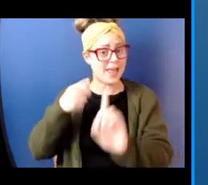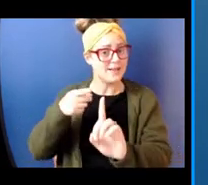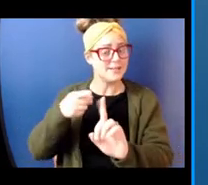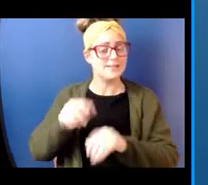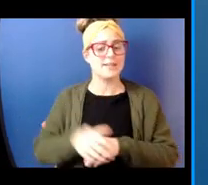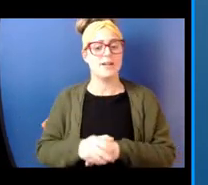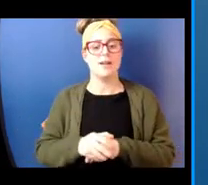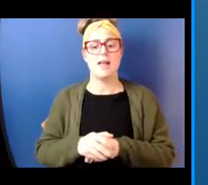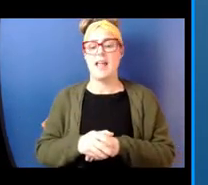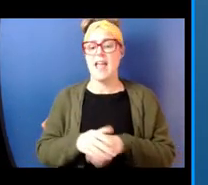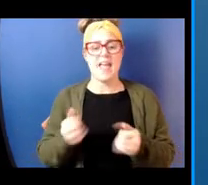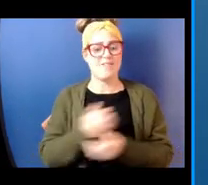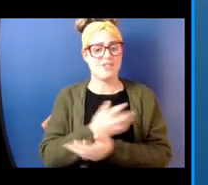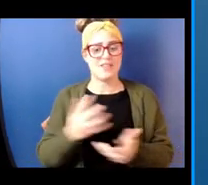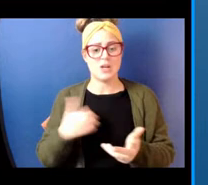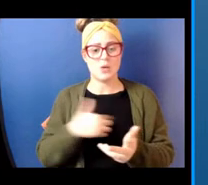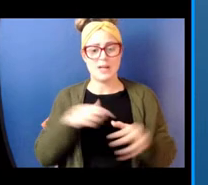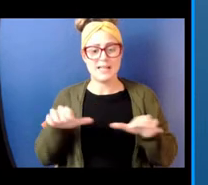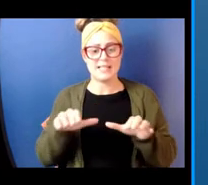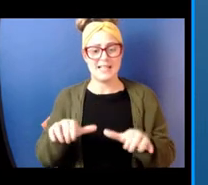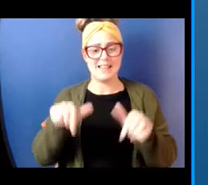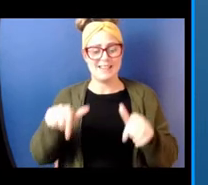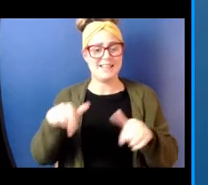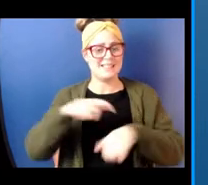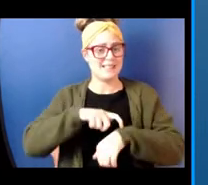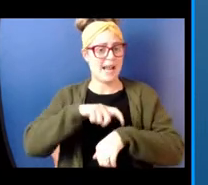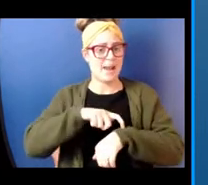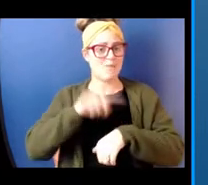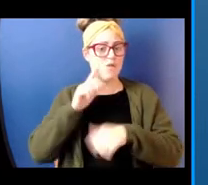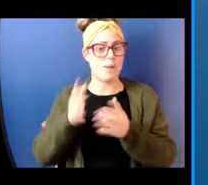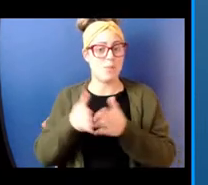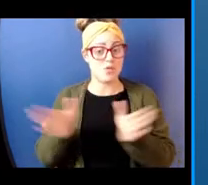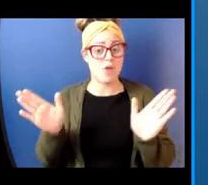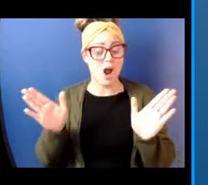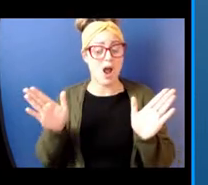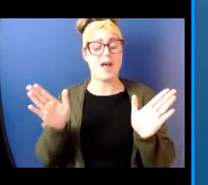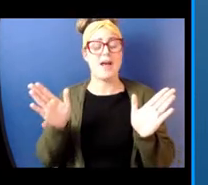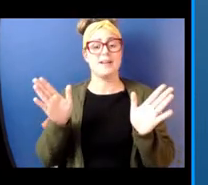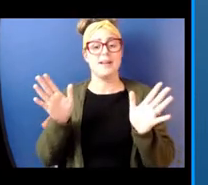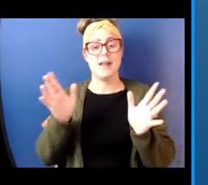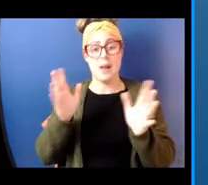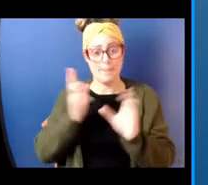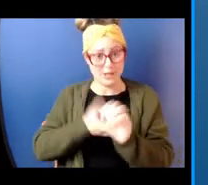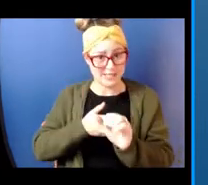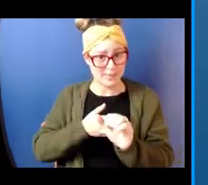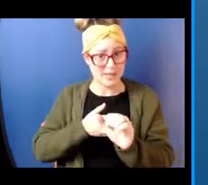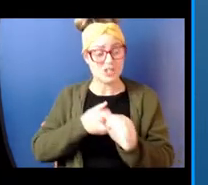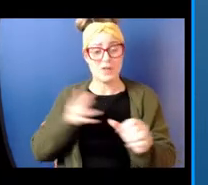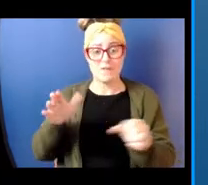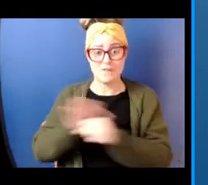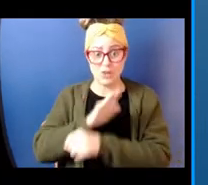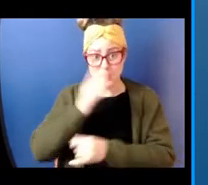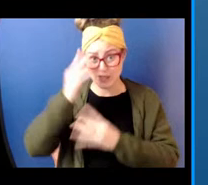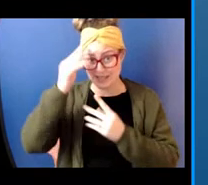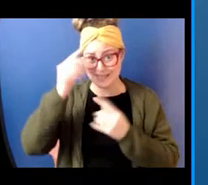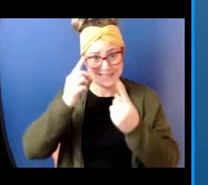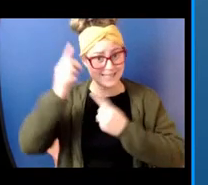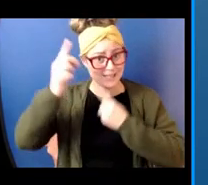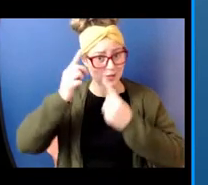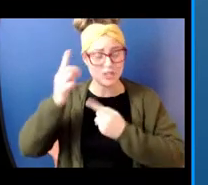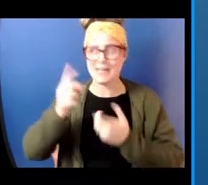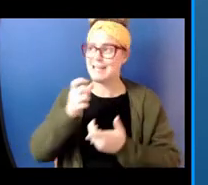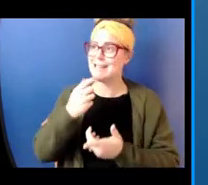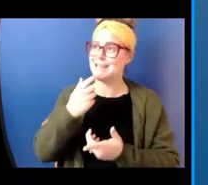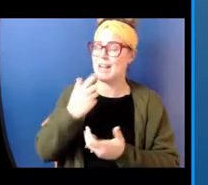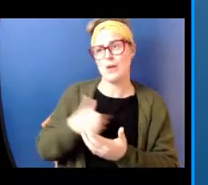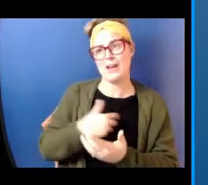this time to get broad participation and full consideration that does not just say because it's always been done that way